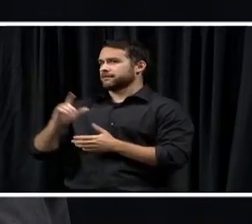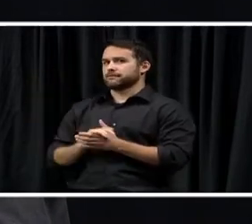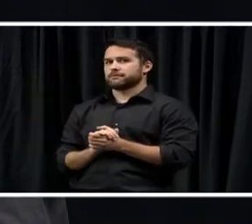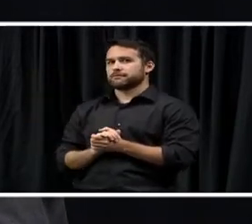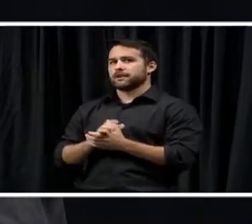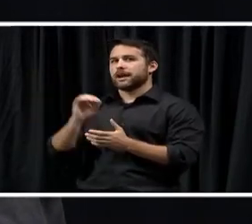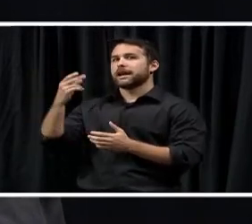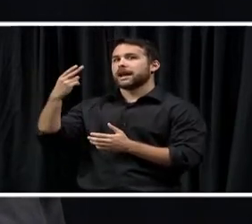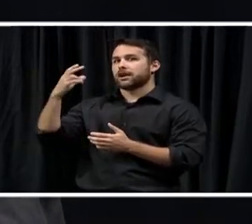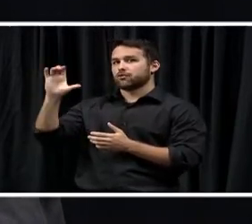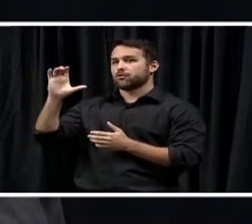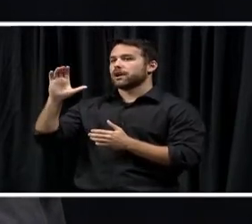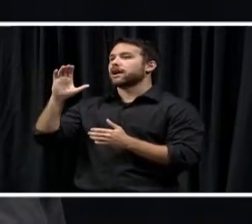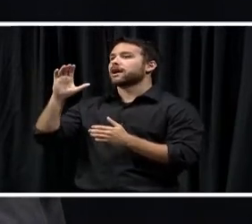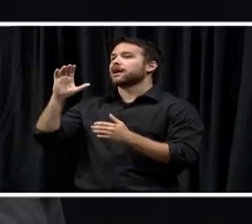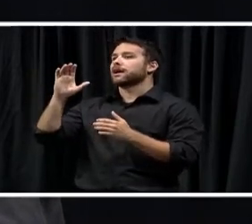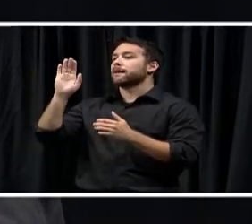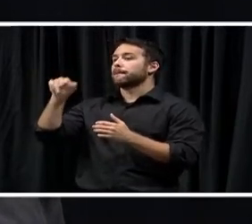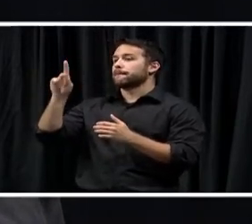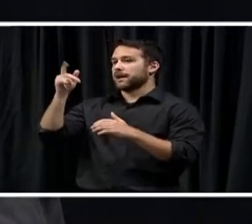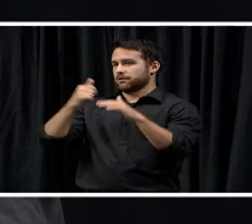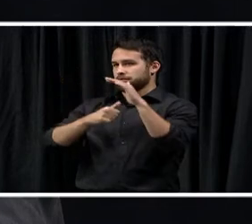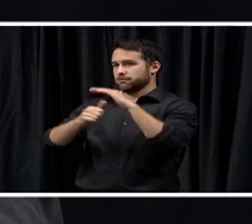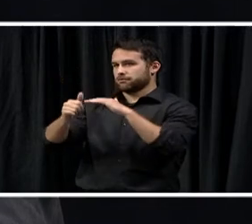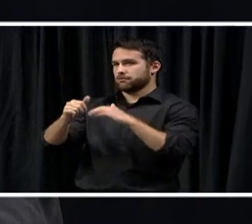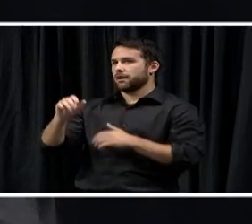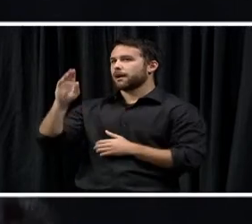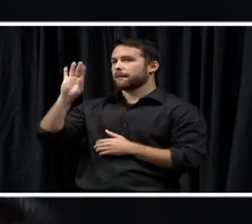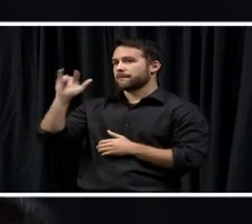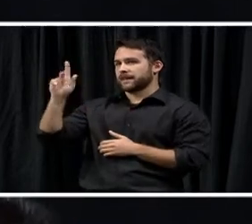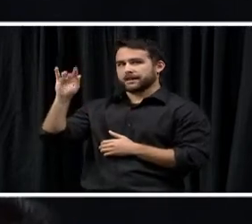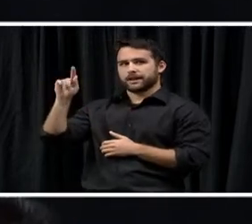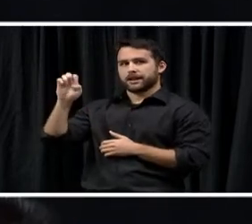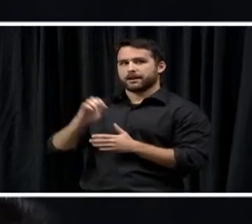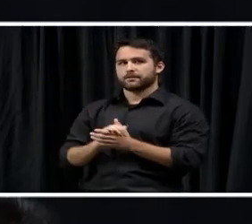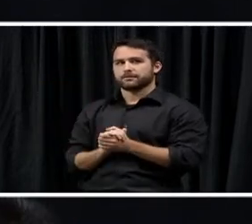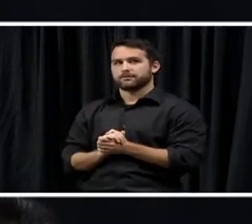and Henry Clay Band under direction of Jeff Bailey and Bill Kite.